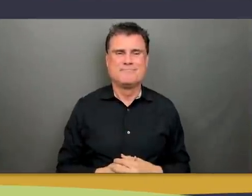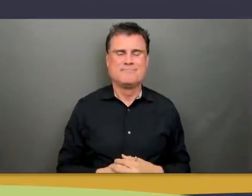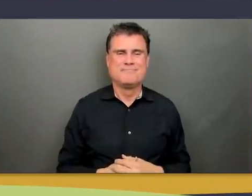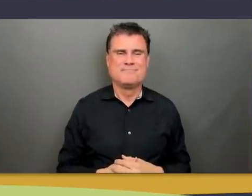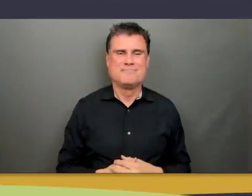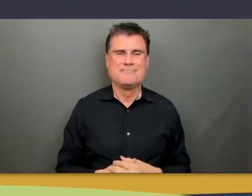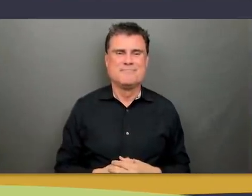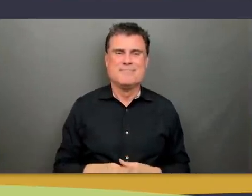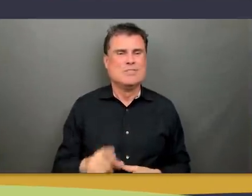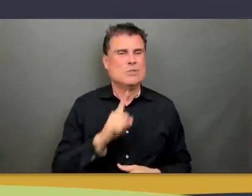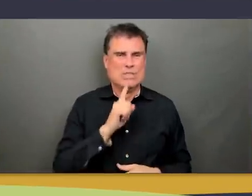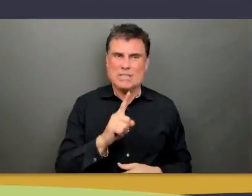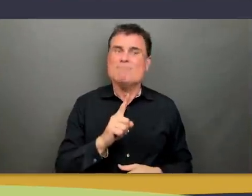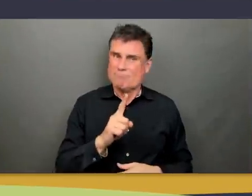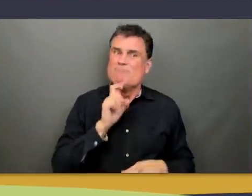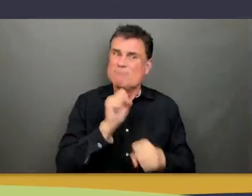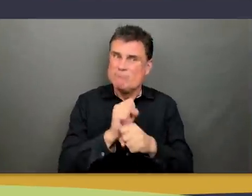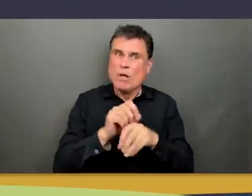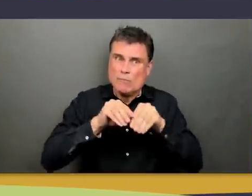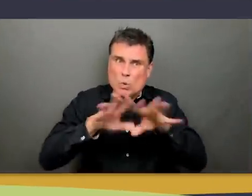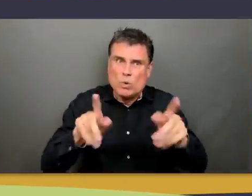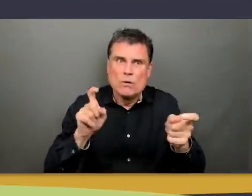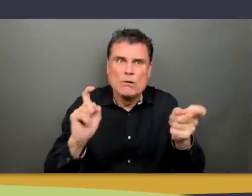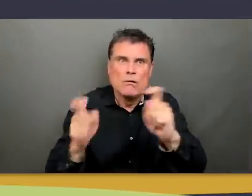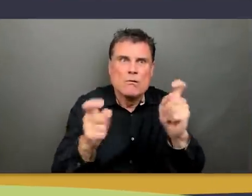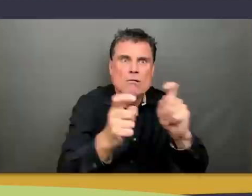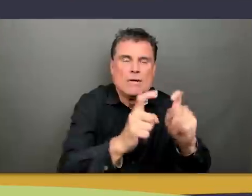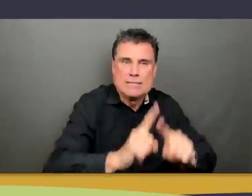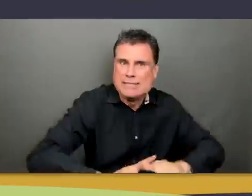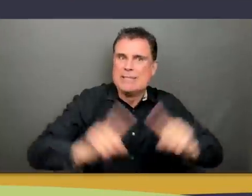in every way.